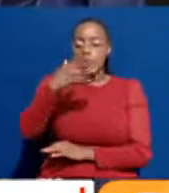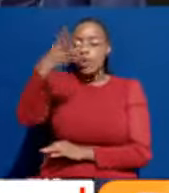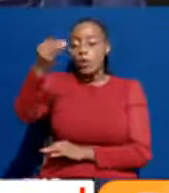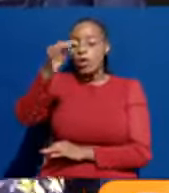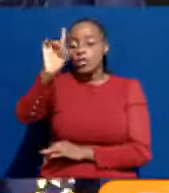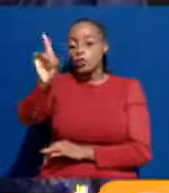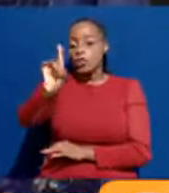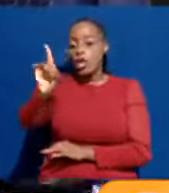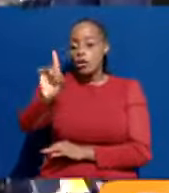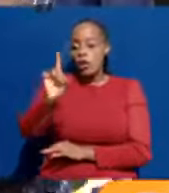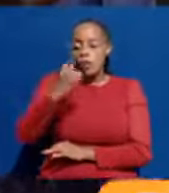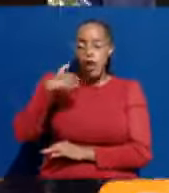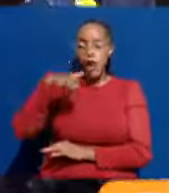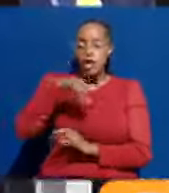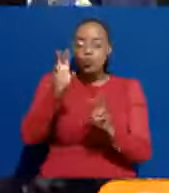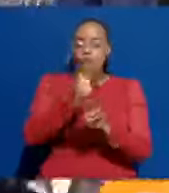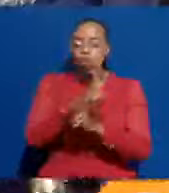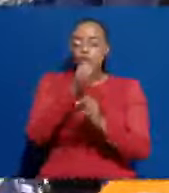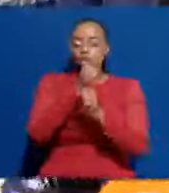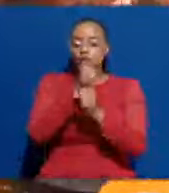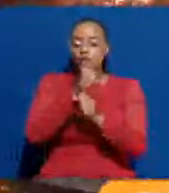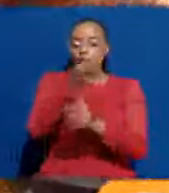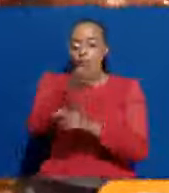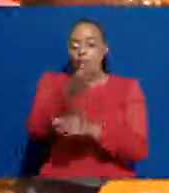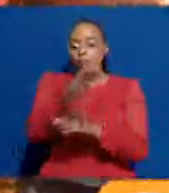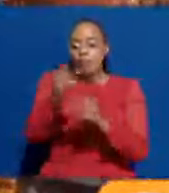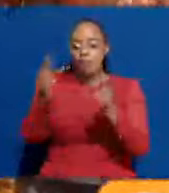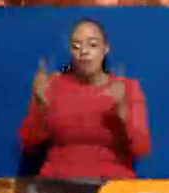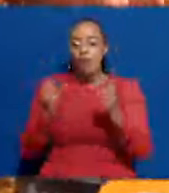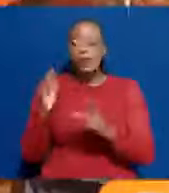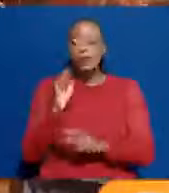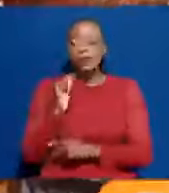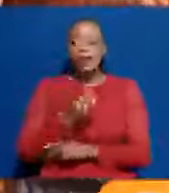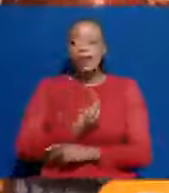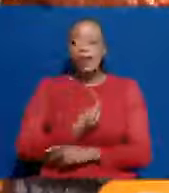mjini Nairobi, sisi tutatafuta kazi hapa kwetu.